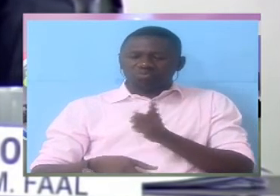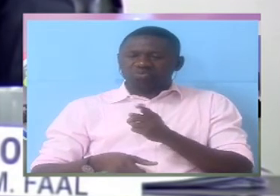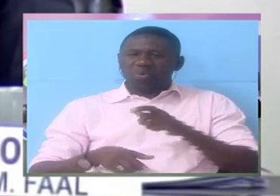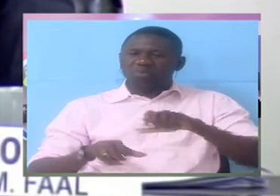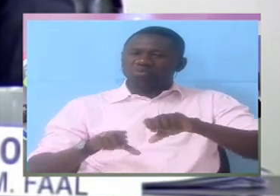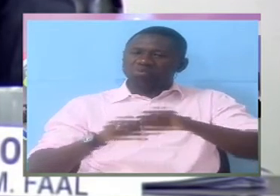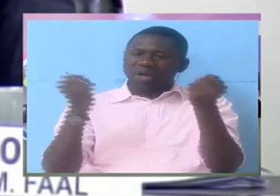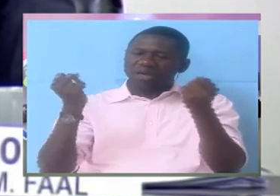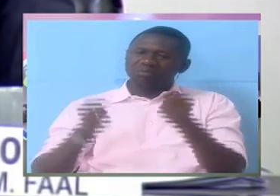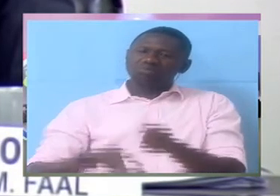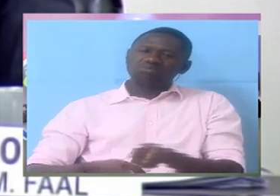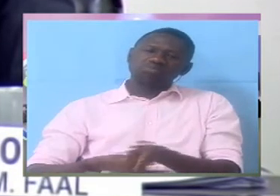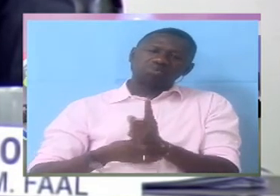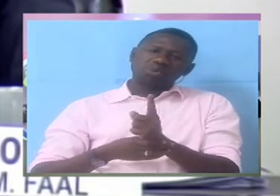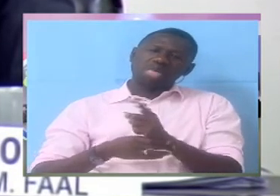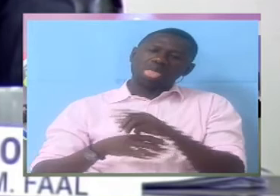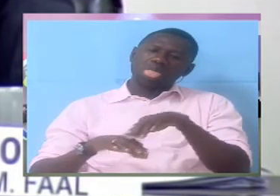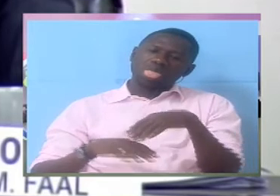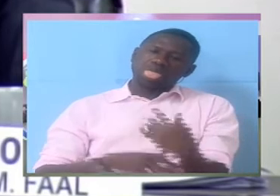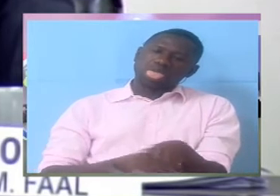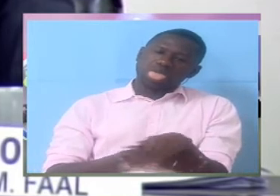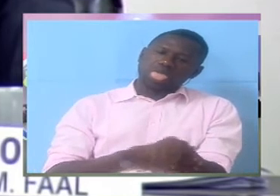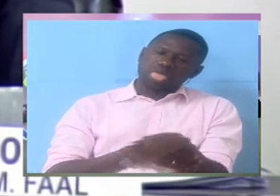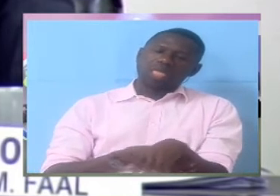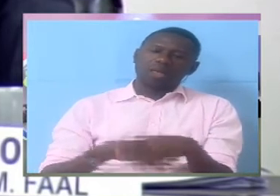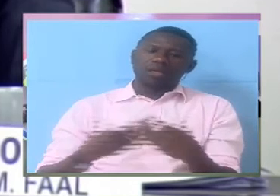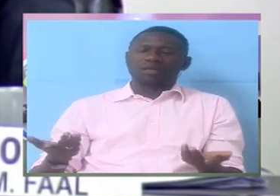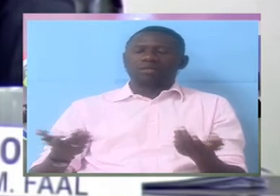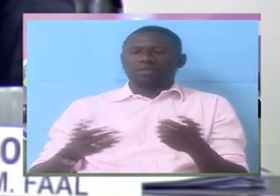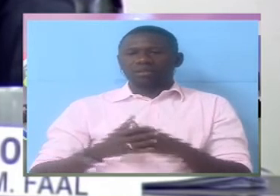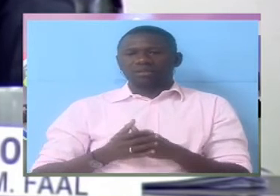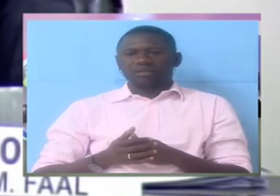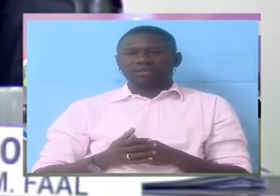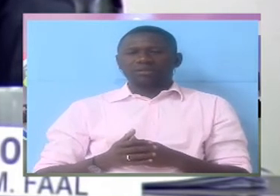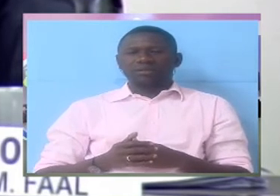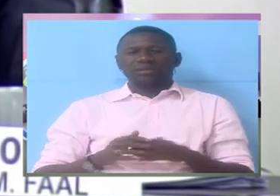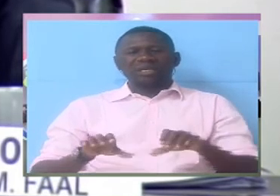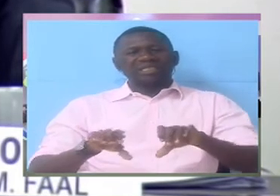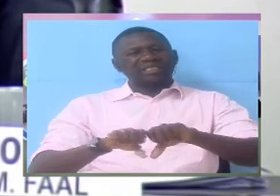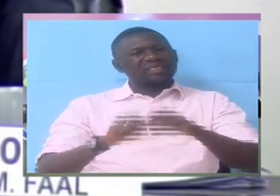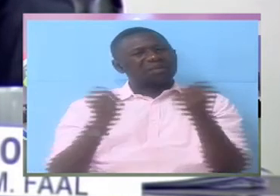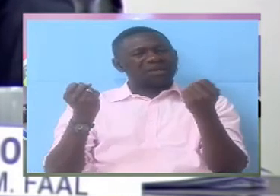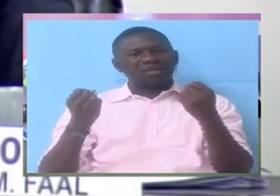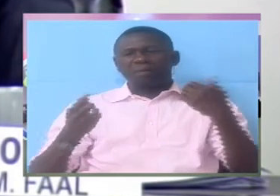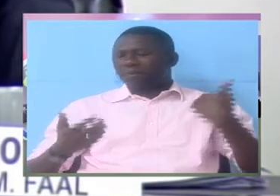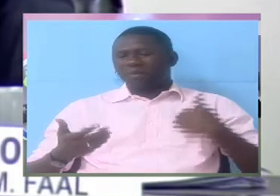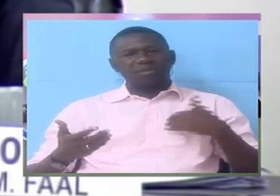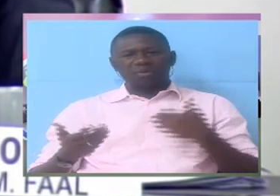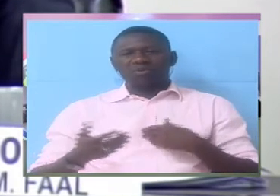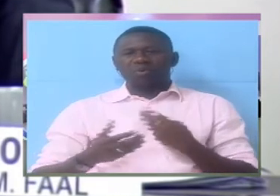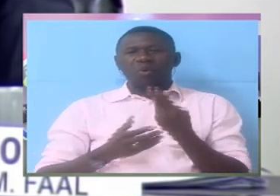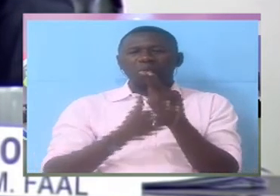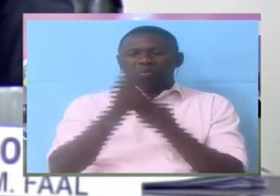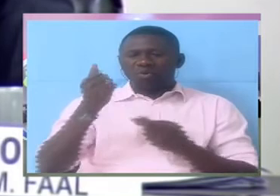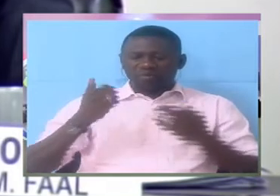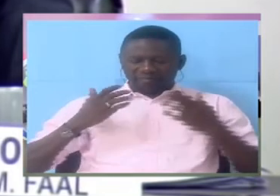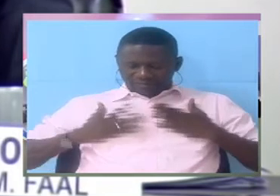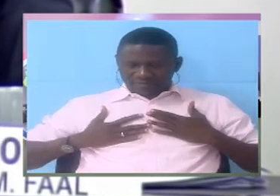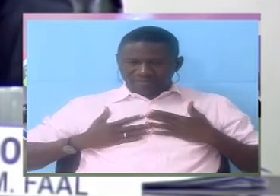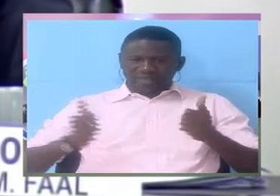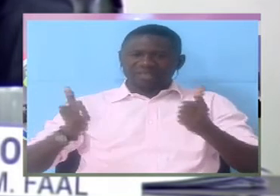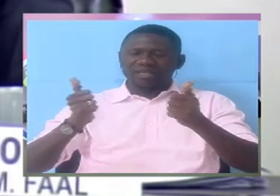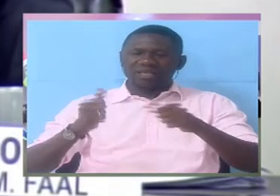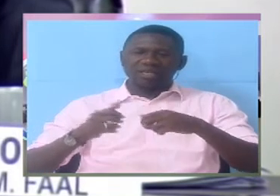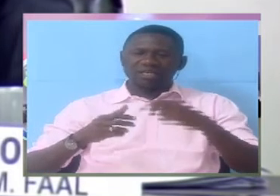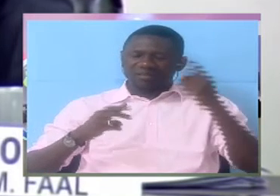ni dindim na mol ni ke bala mol Gambia dingol ke muta ke damaging people more both physically and